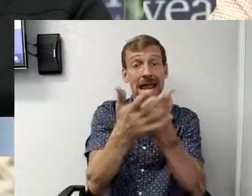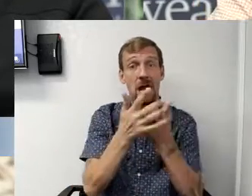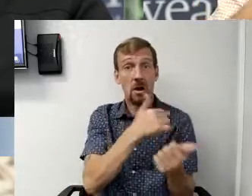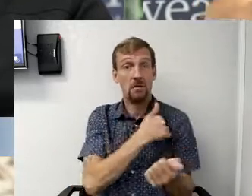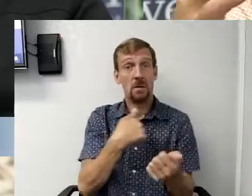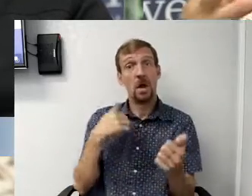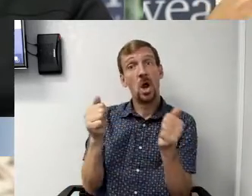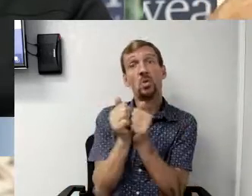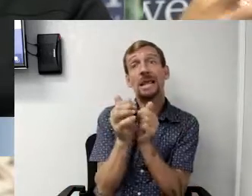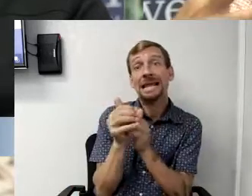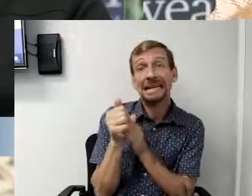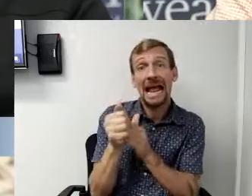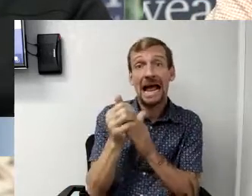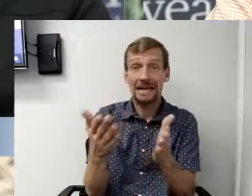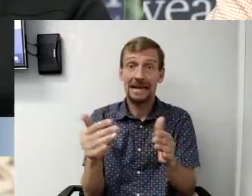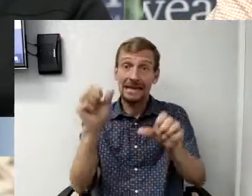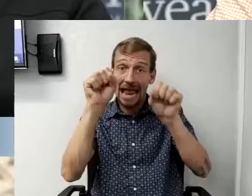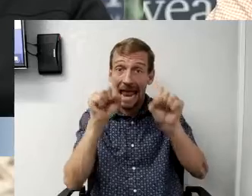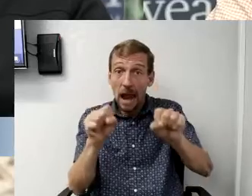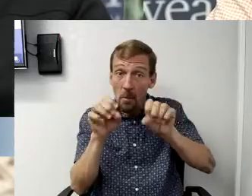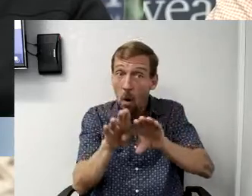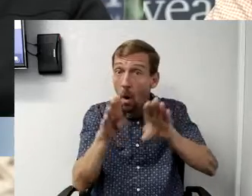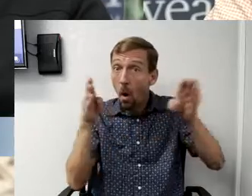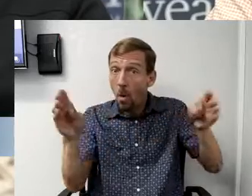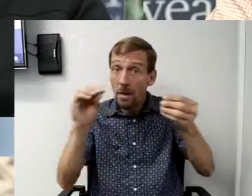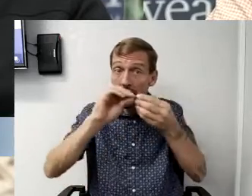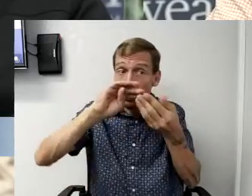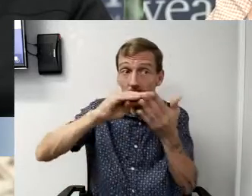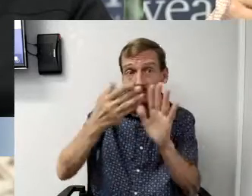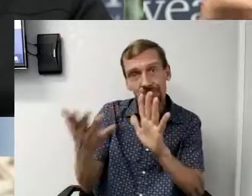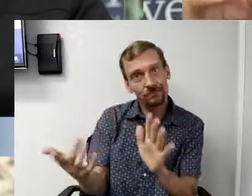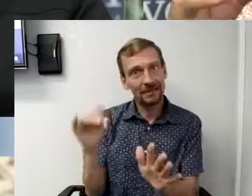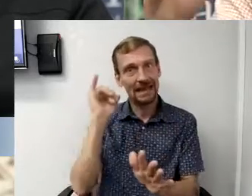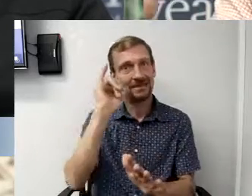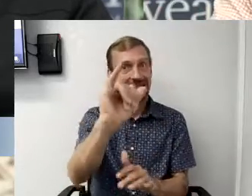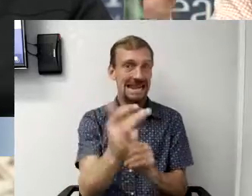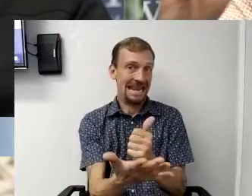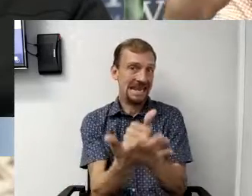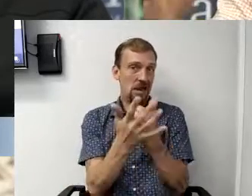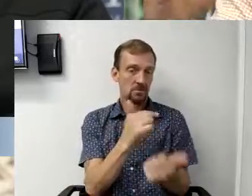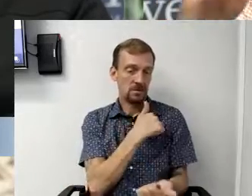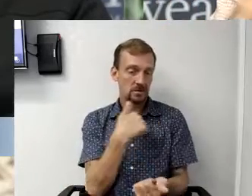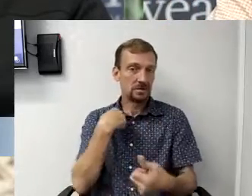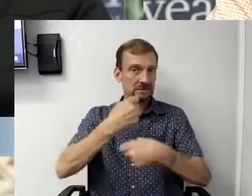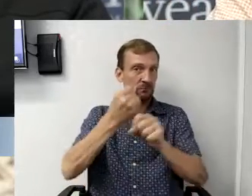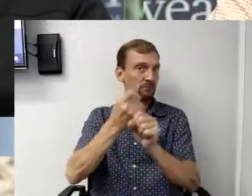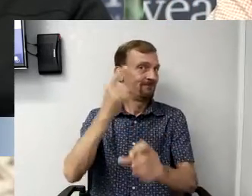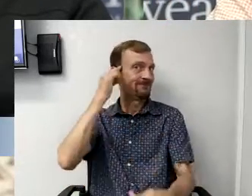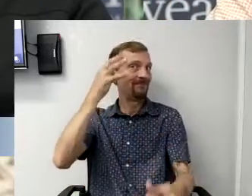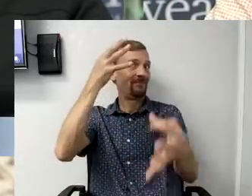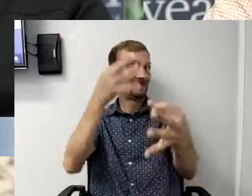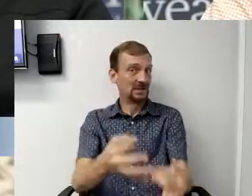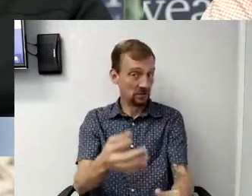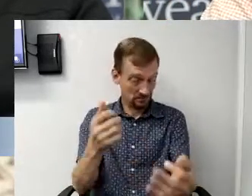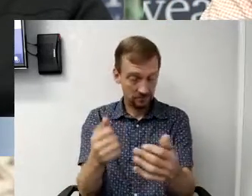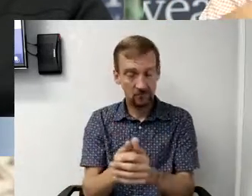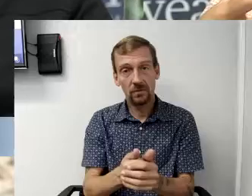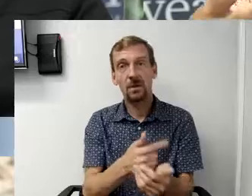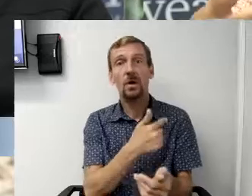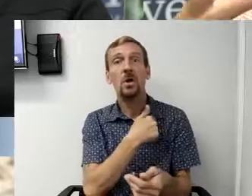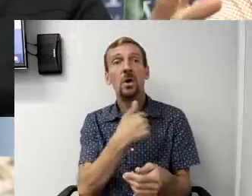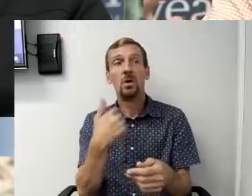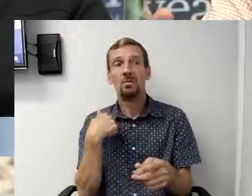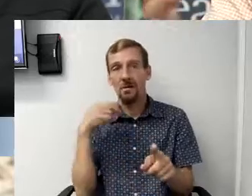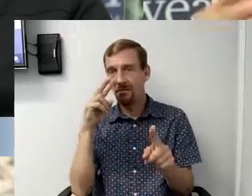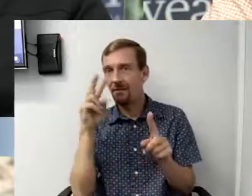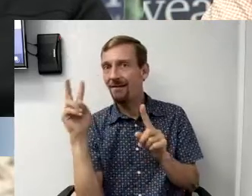going, levels of opening in the communities, and really make our decisions in collaboration with all of those other factors. So we anticipate,